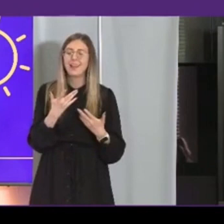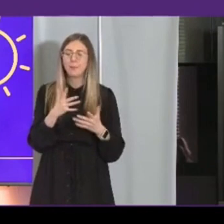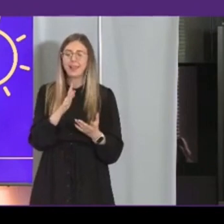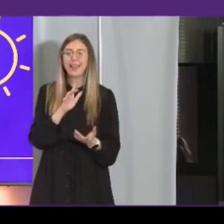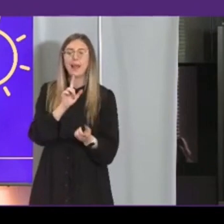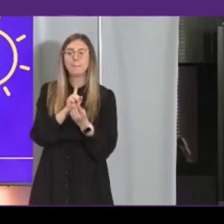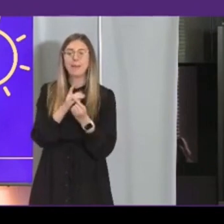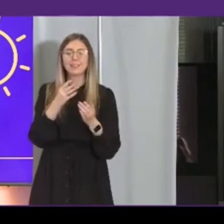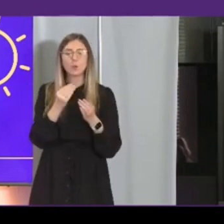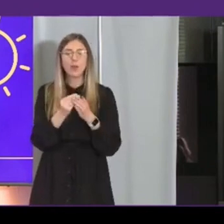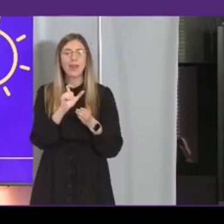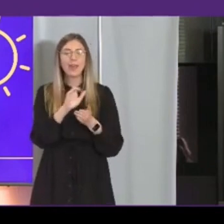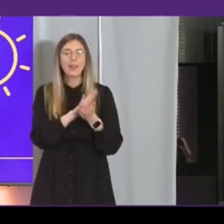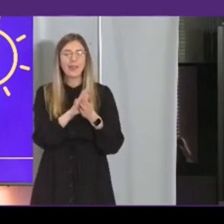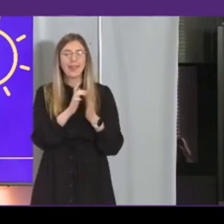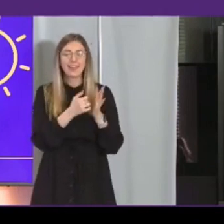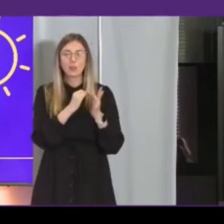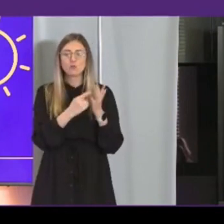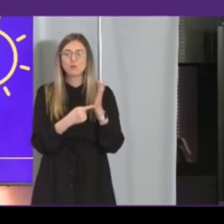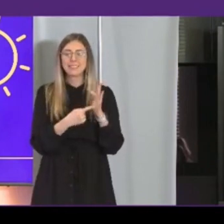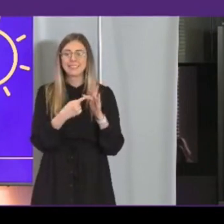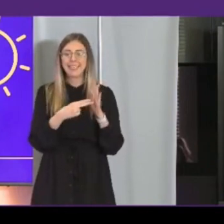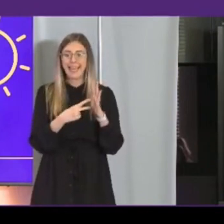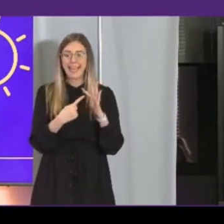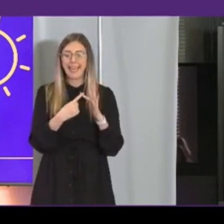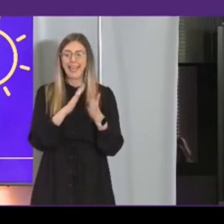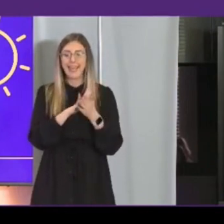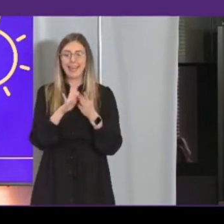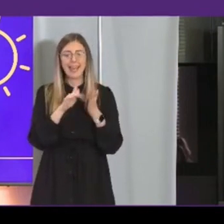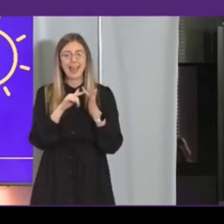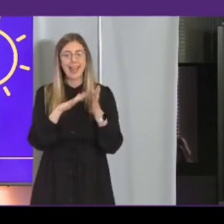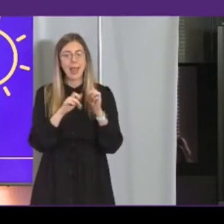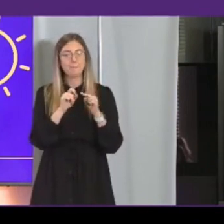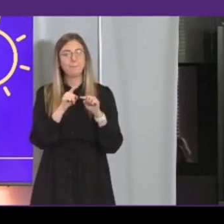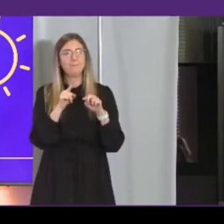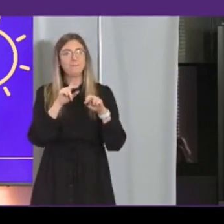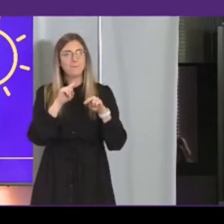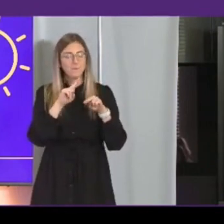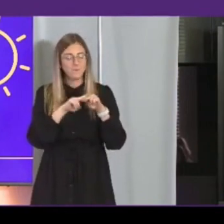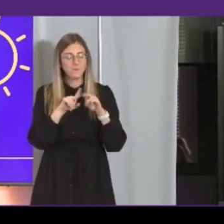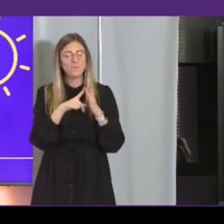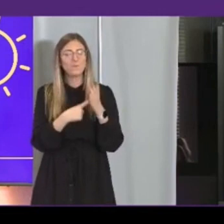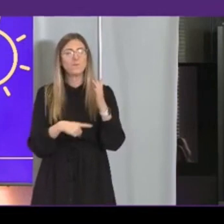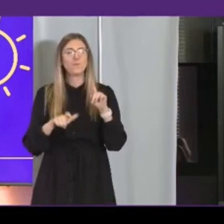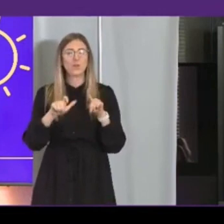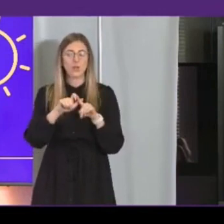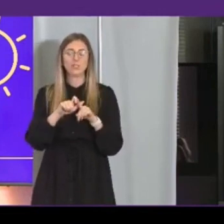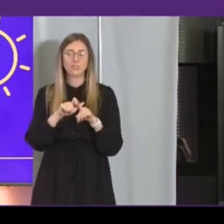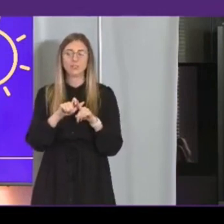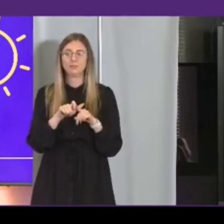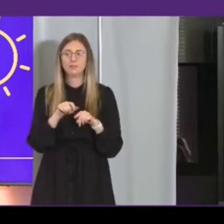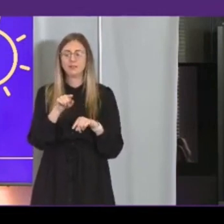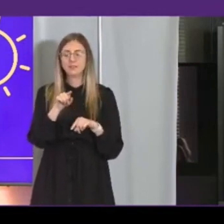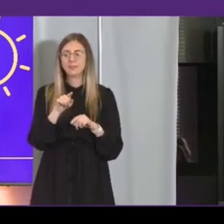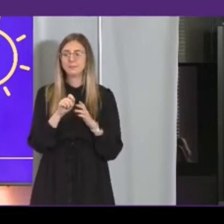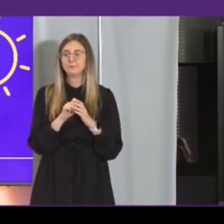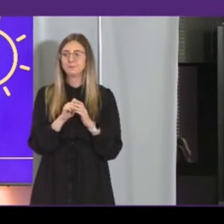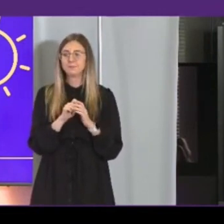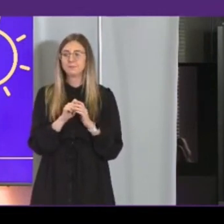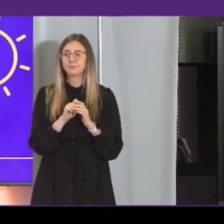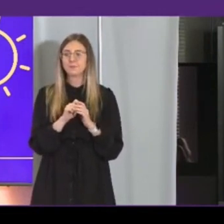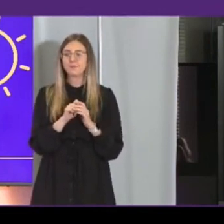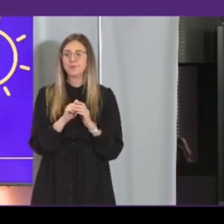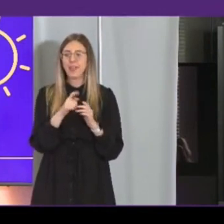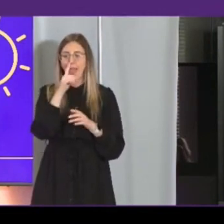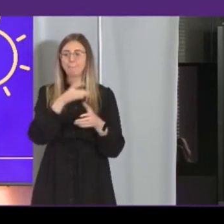with Christine Hemphill at Open Inclusion, who I'm sure you know, and we were talking about empathy labs, because I think they do get a bit of a bad name almost, in terms of,